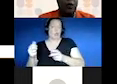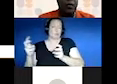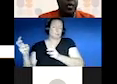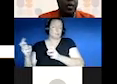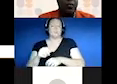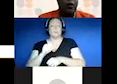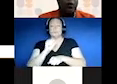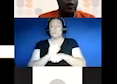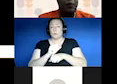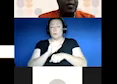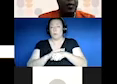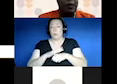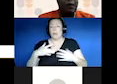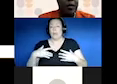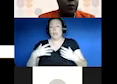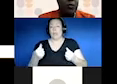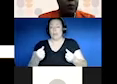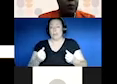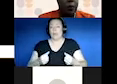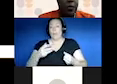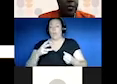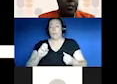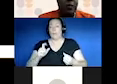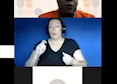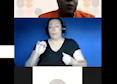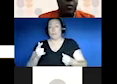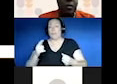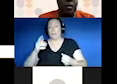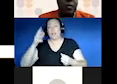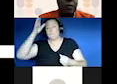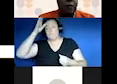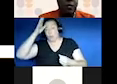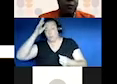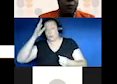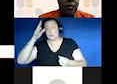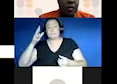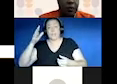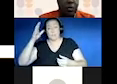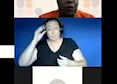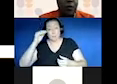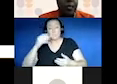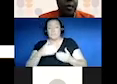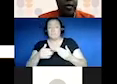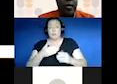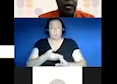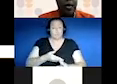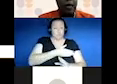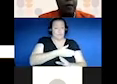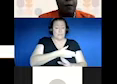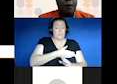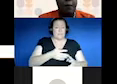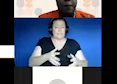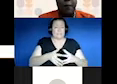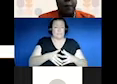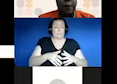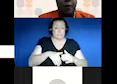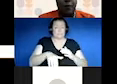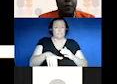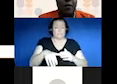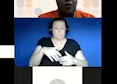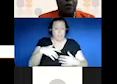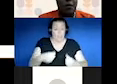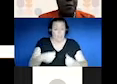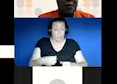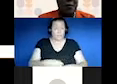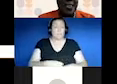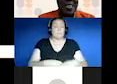work on the health and well-being of fathers and boys. So we're looking even into preconception health, I'm